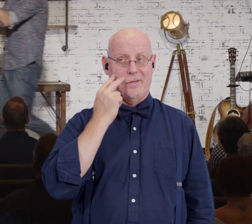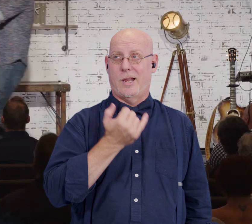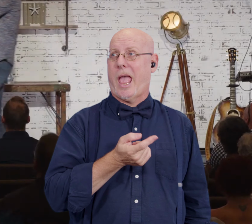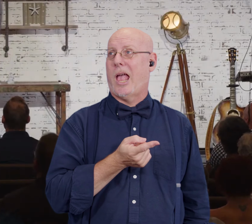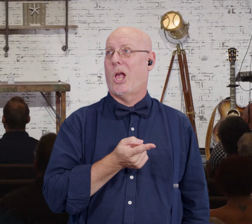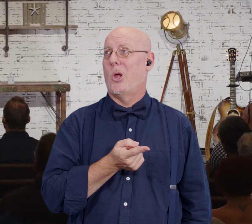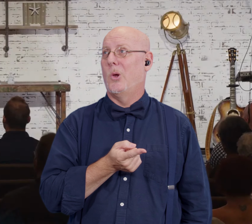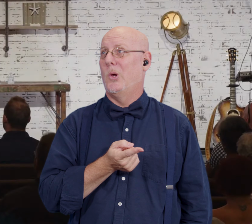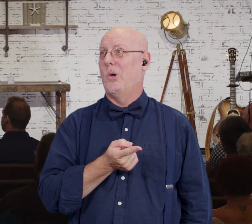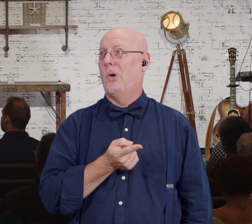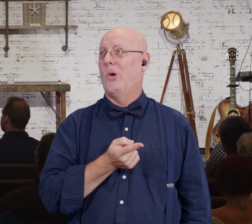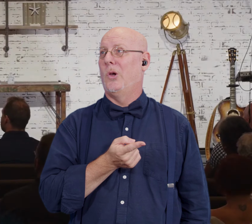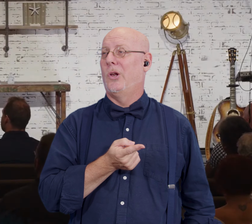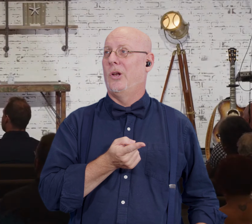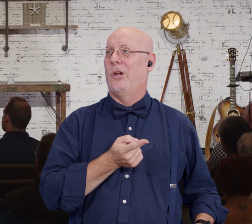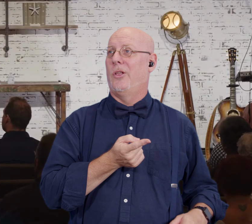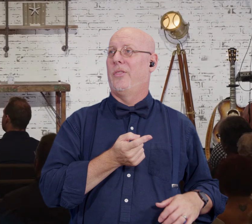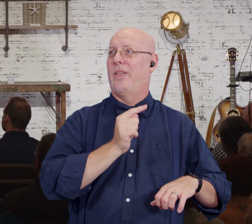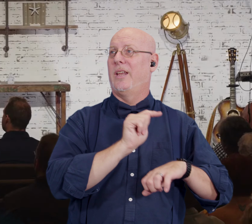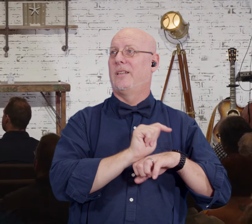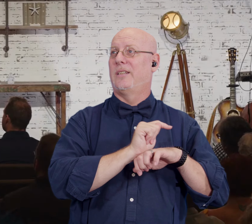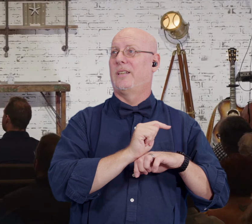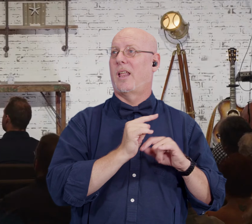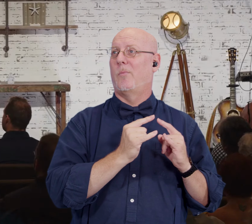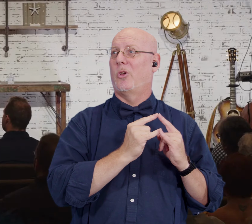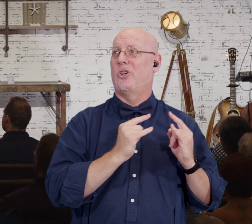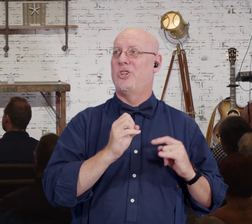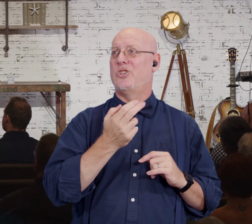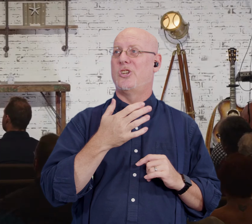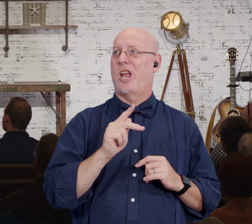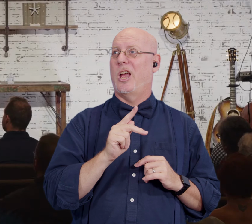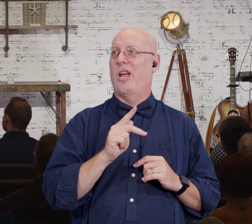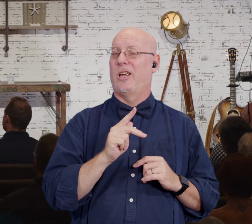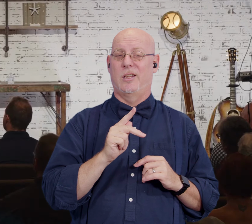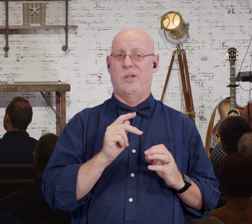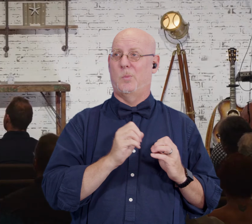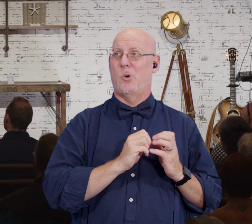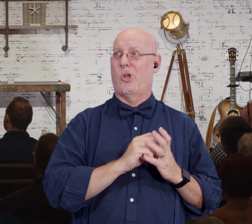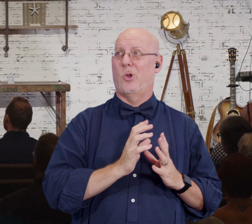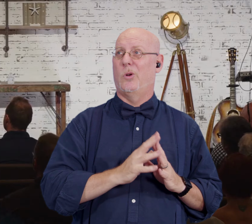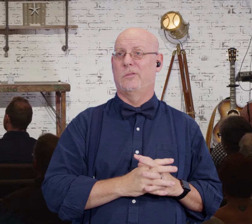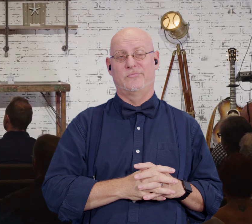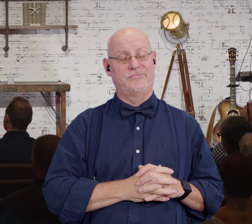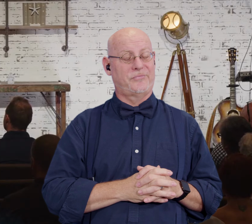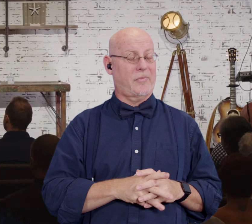right now, this little lean-to of a temple, that's going to be more glorious. All right, God.